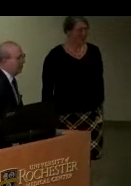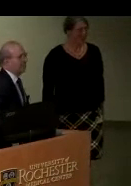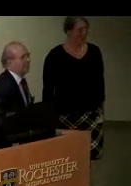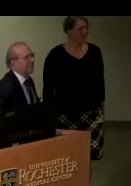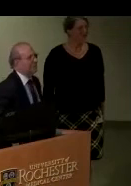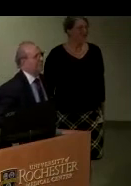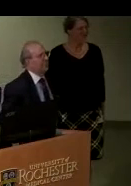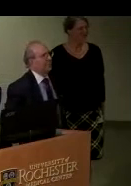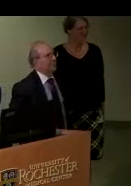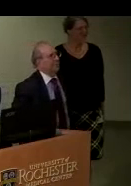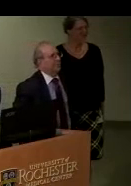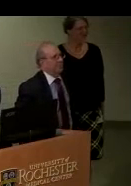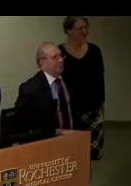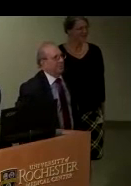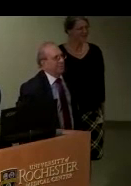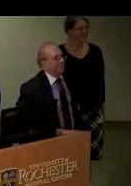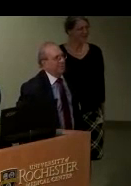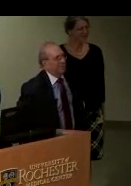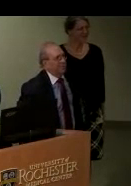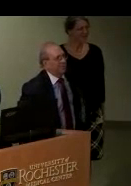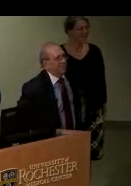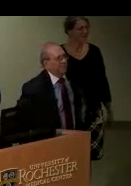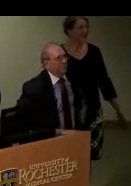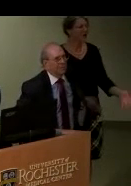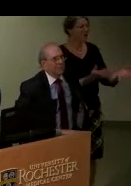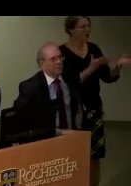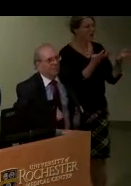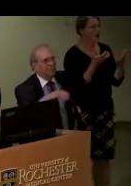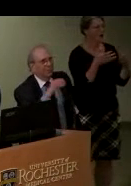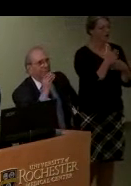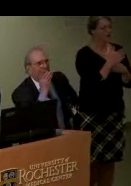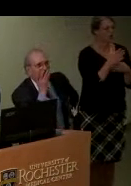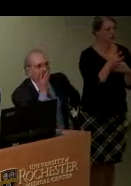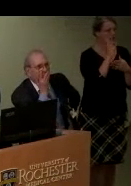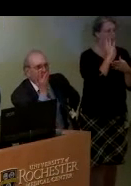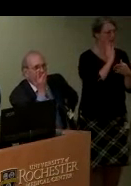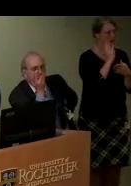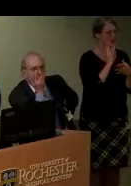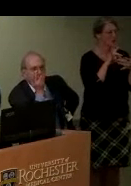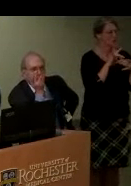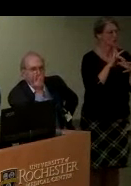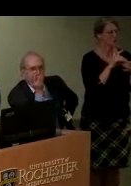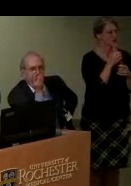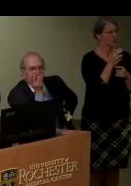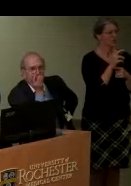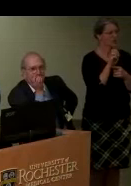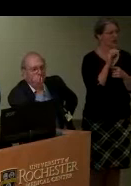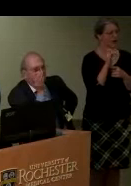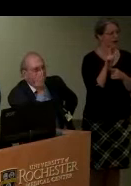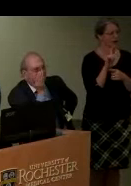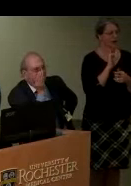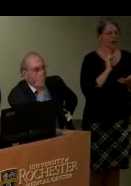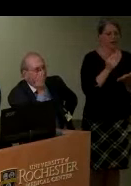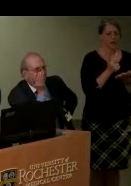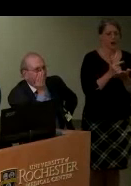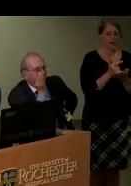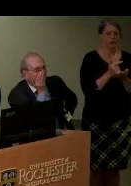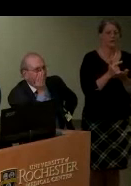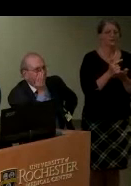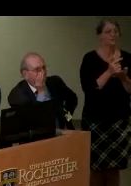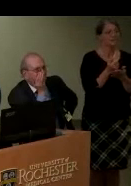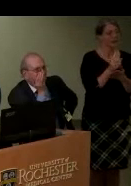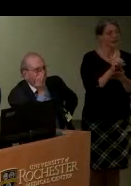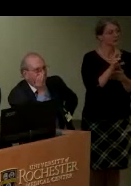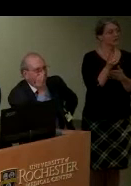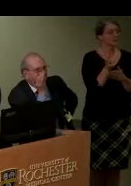not a question. I just wanted to share an experience I had regarding Dr. Engel. I graduated in '67